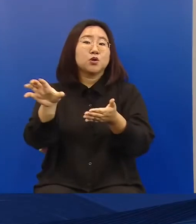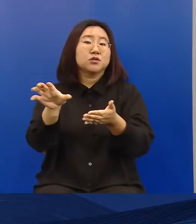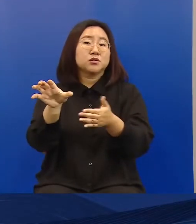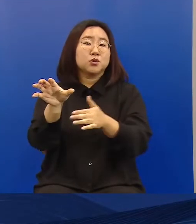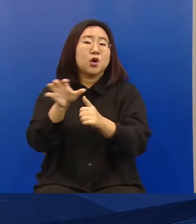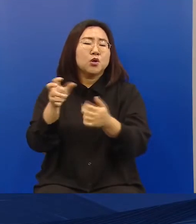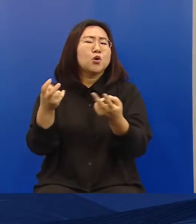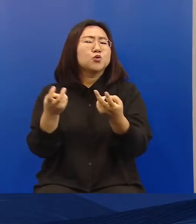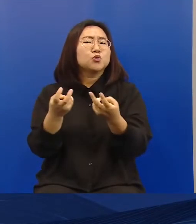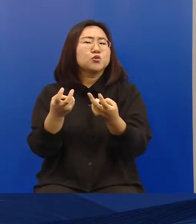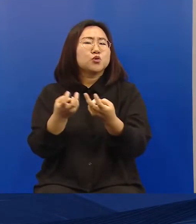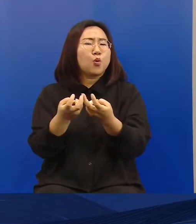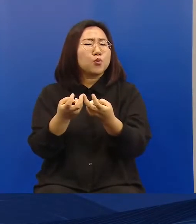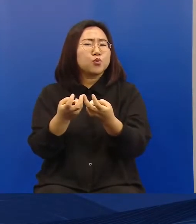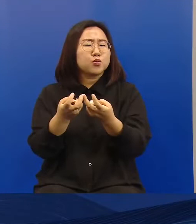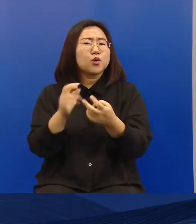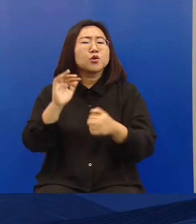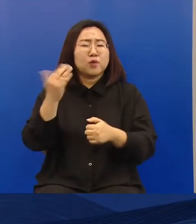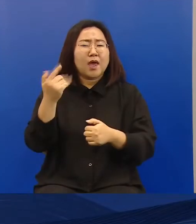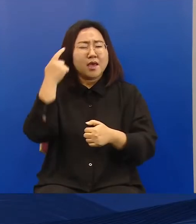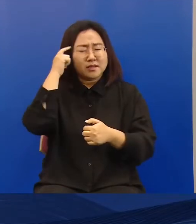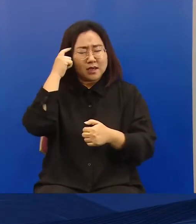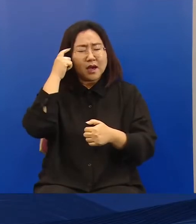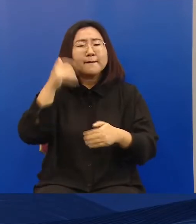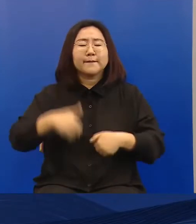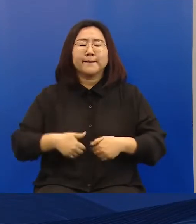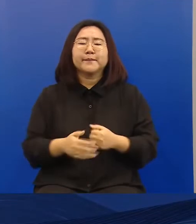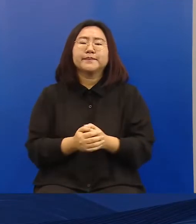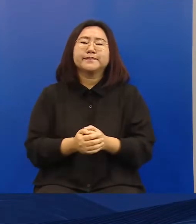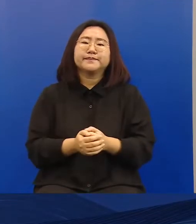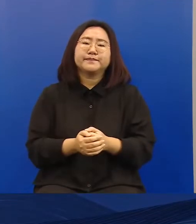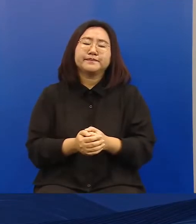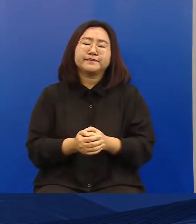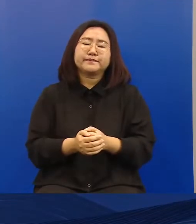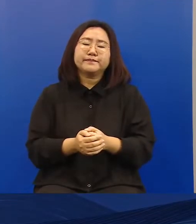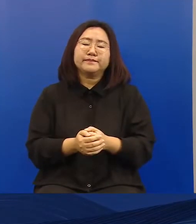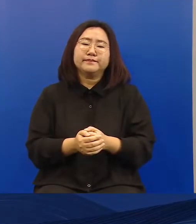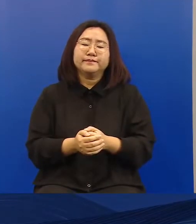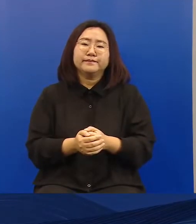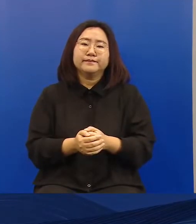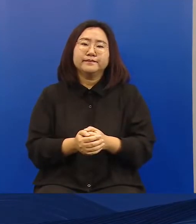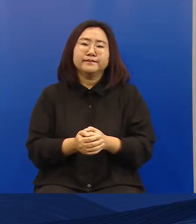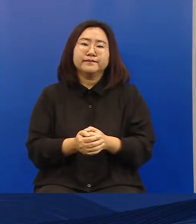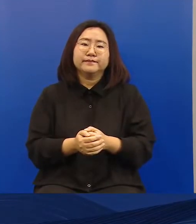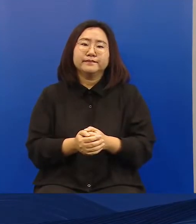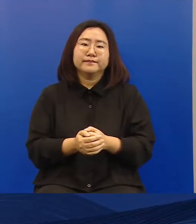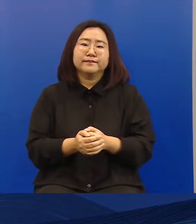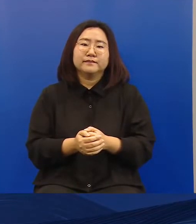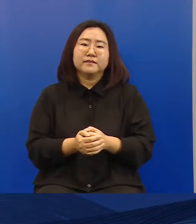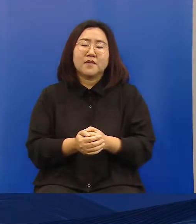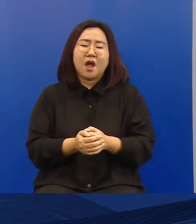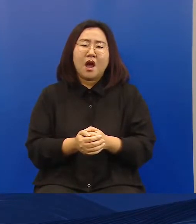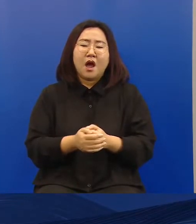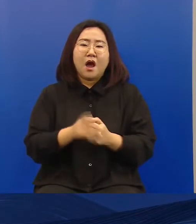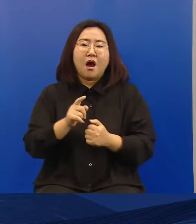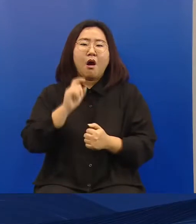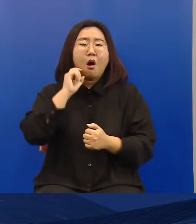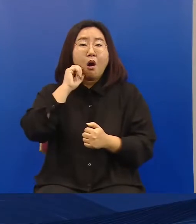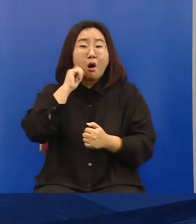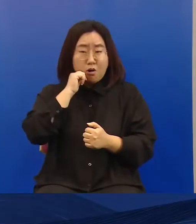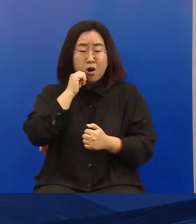regard, sign language is a great and important tool for us to help people with hearing